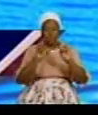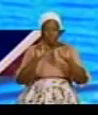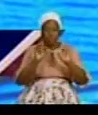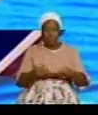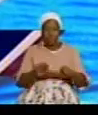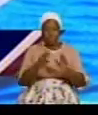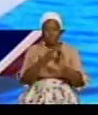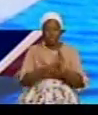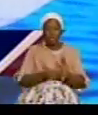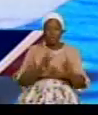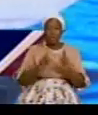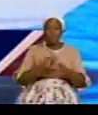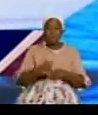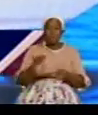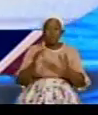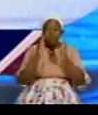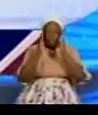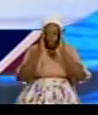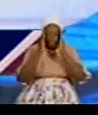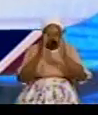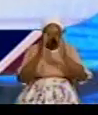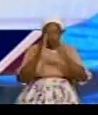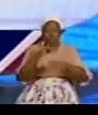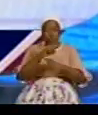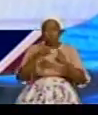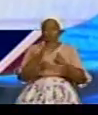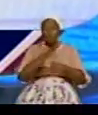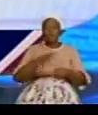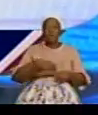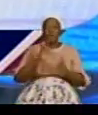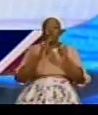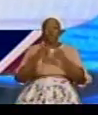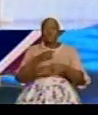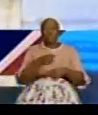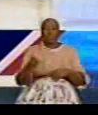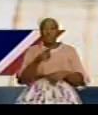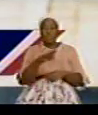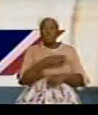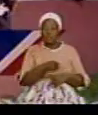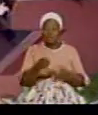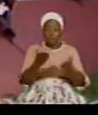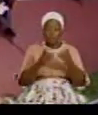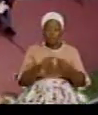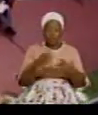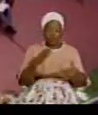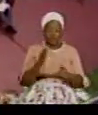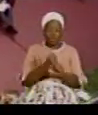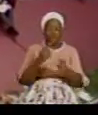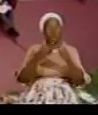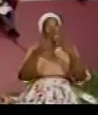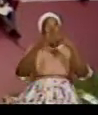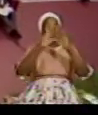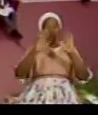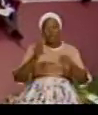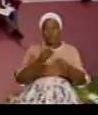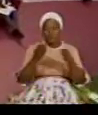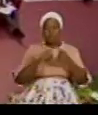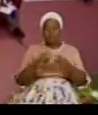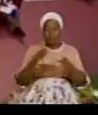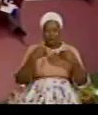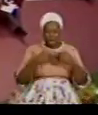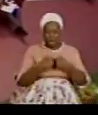when Christ spoke to them. They wanted to get to heaven. They wanted to have